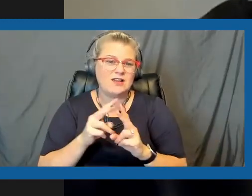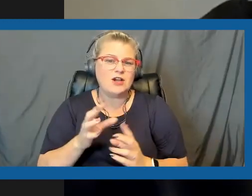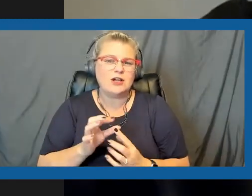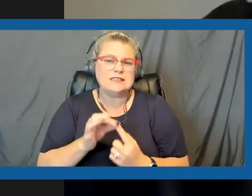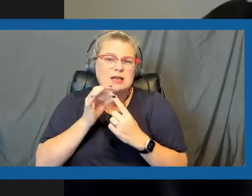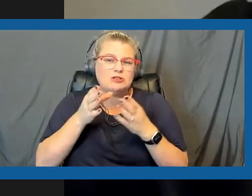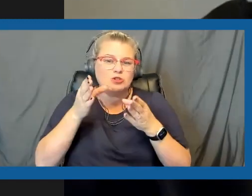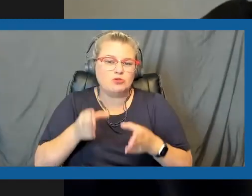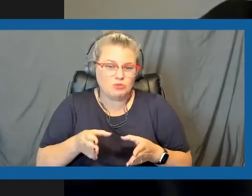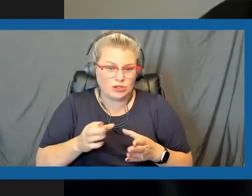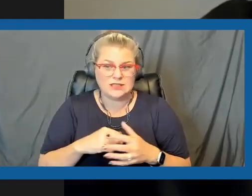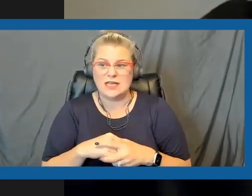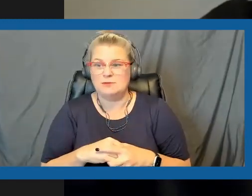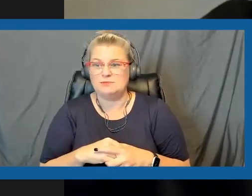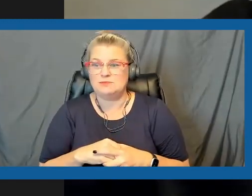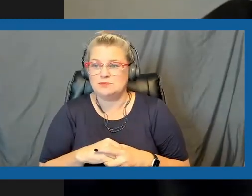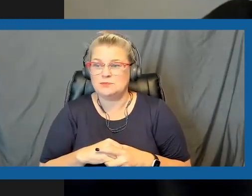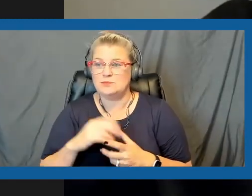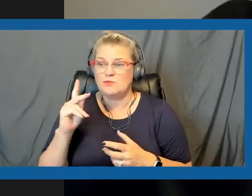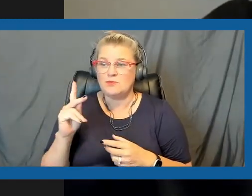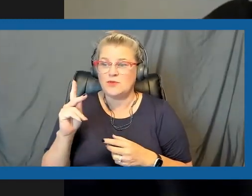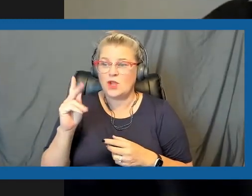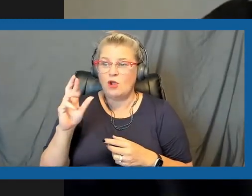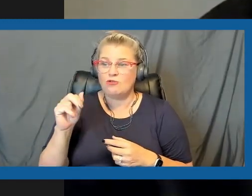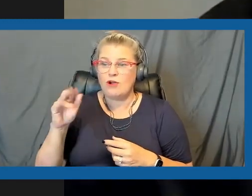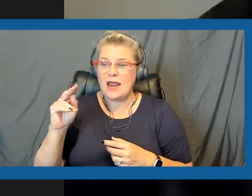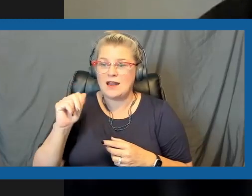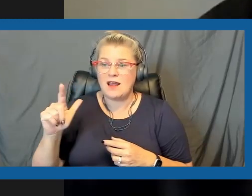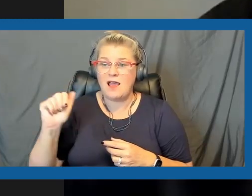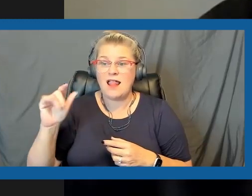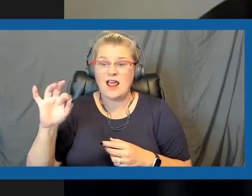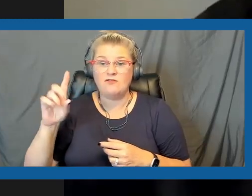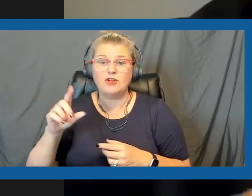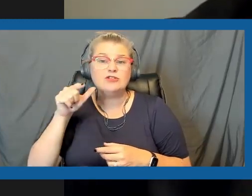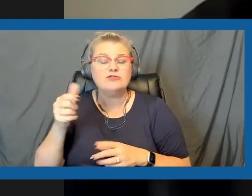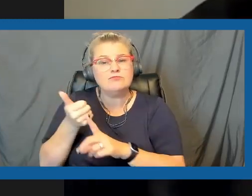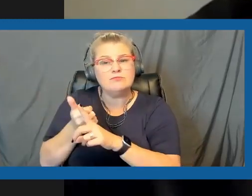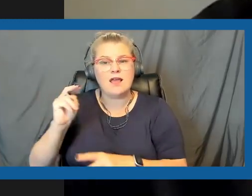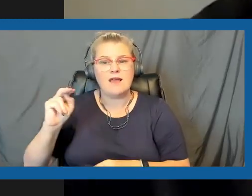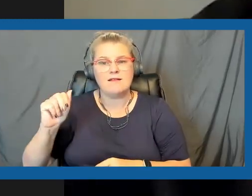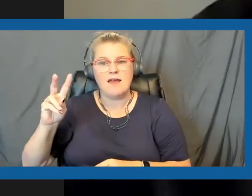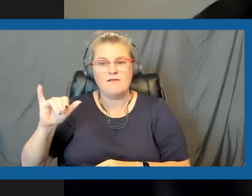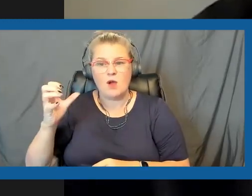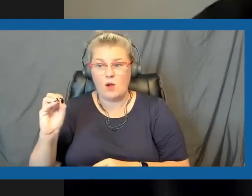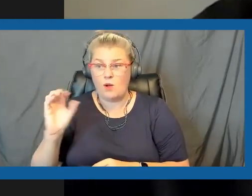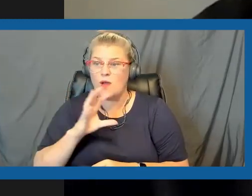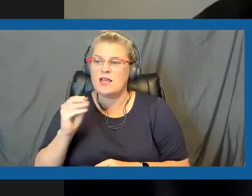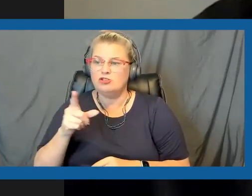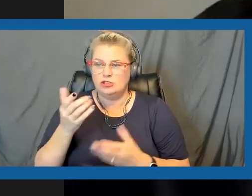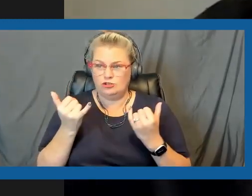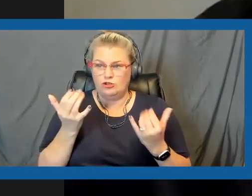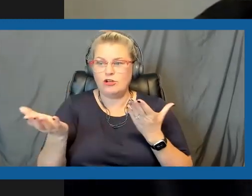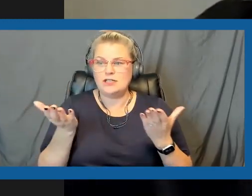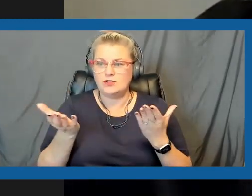person, Cranell Alfred. She is a member of the Navajo Nation and is currently serving as Native